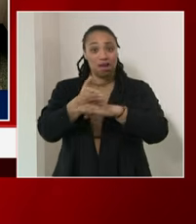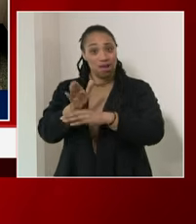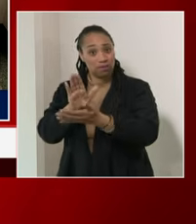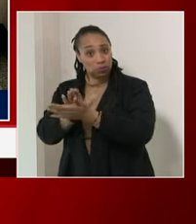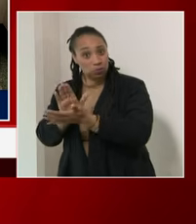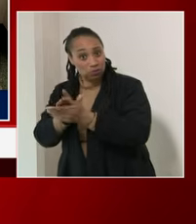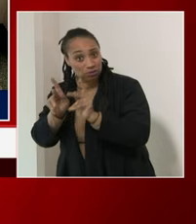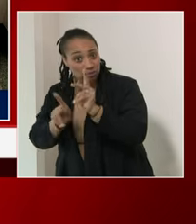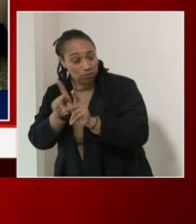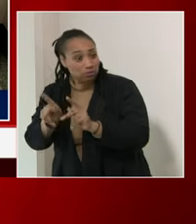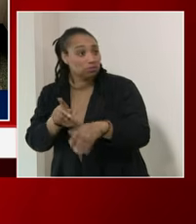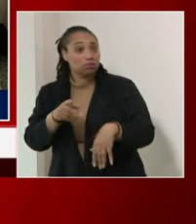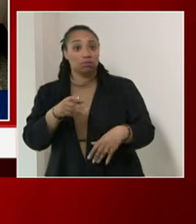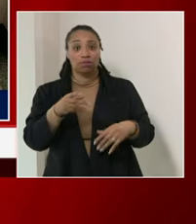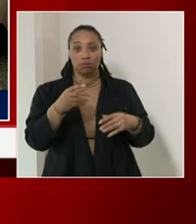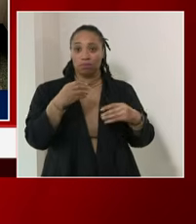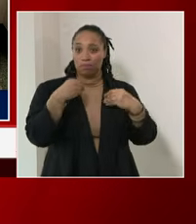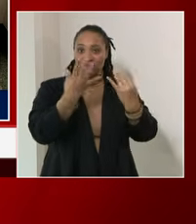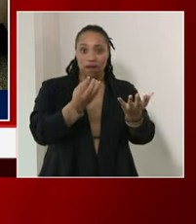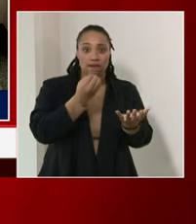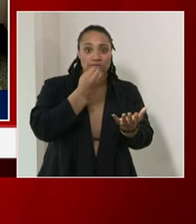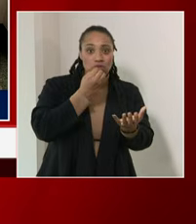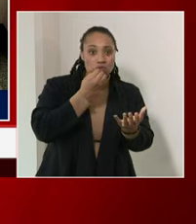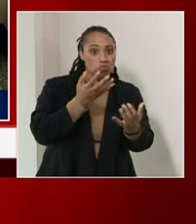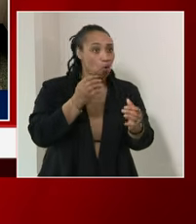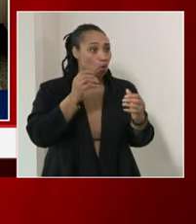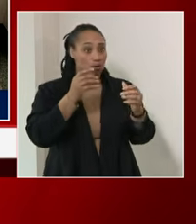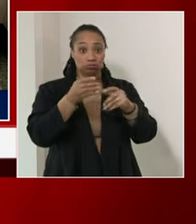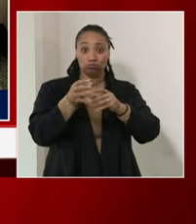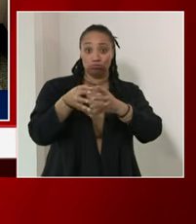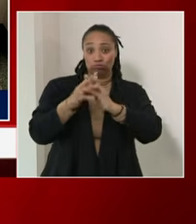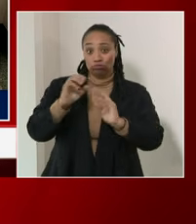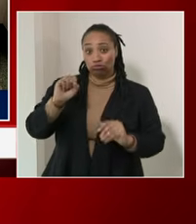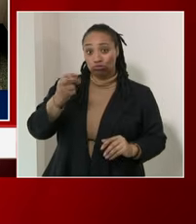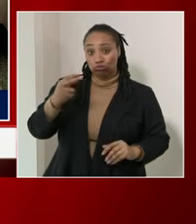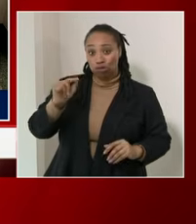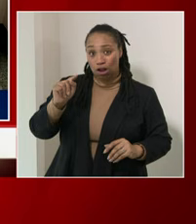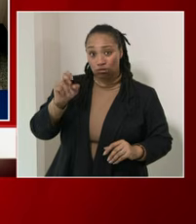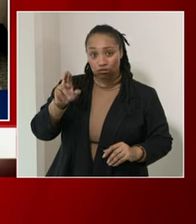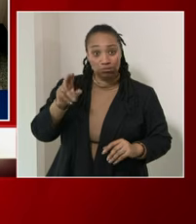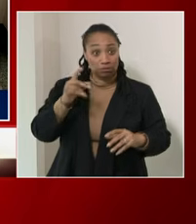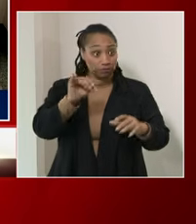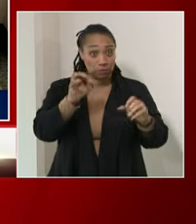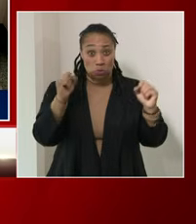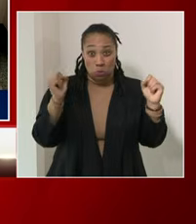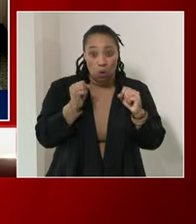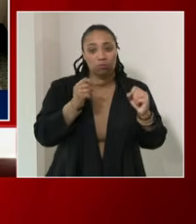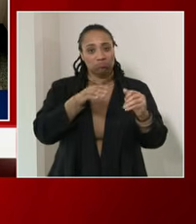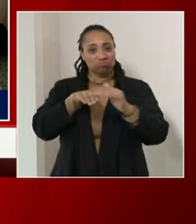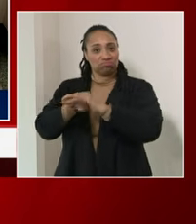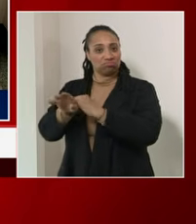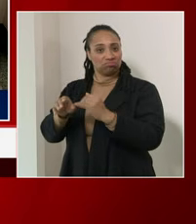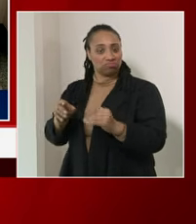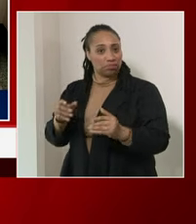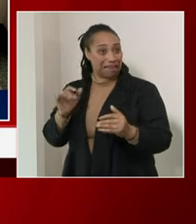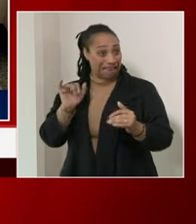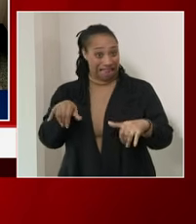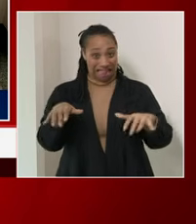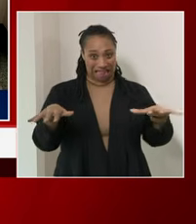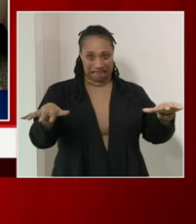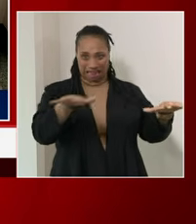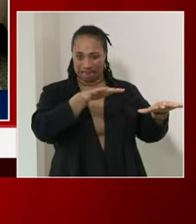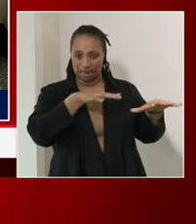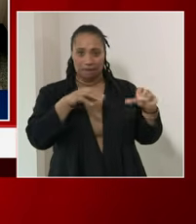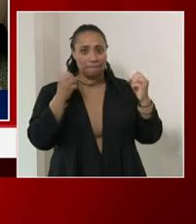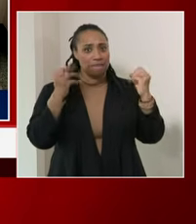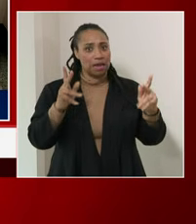and shelter and respite for families during hypothermia. We're finding that members of the public are coming into our facilities for